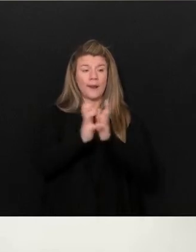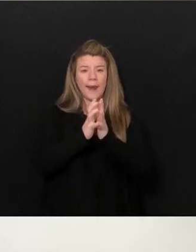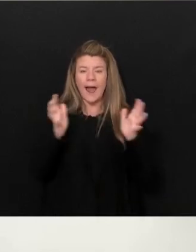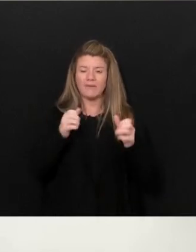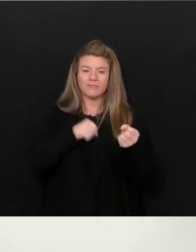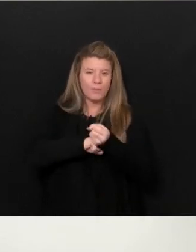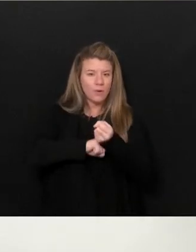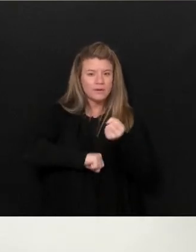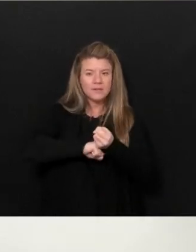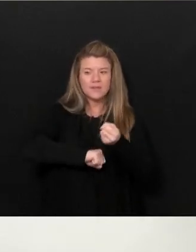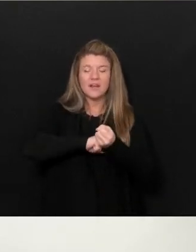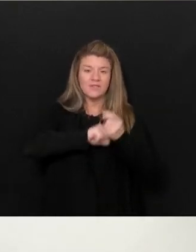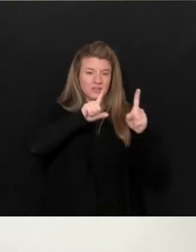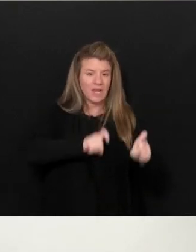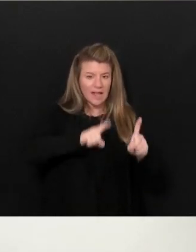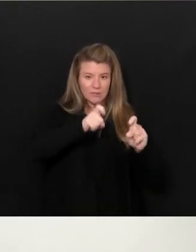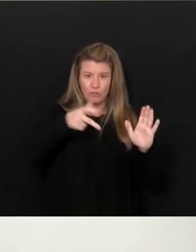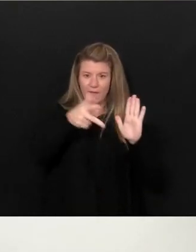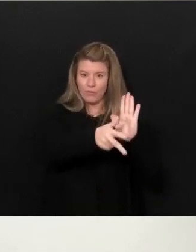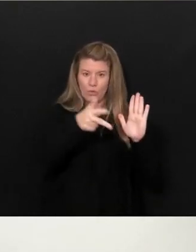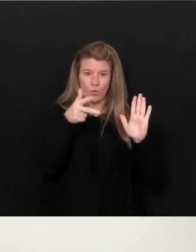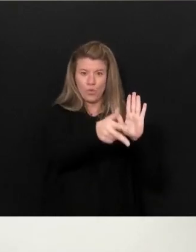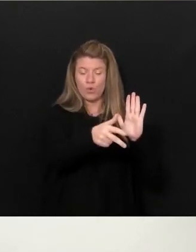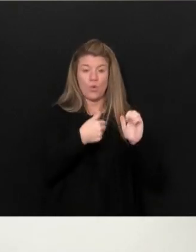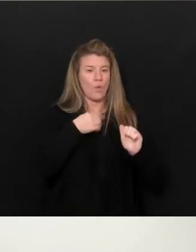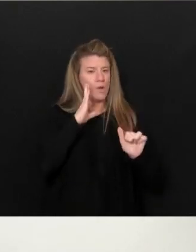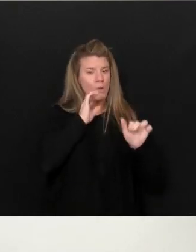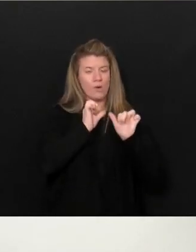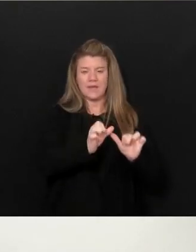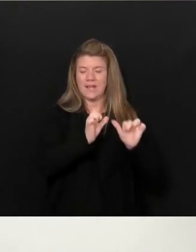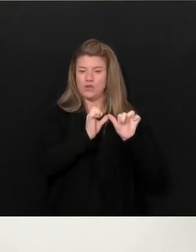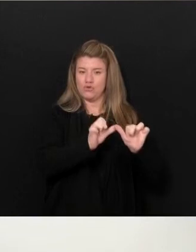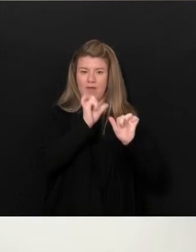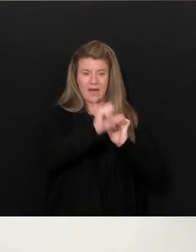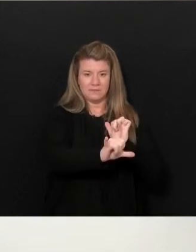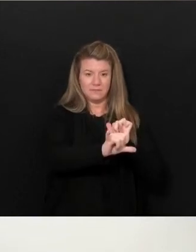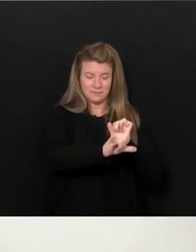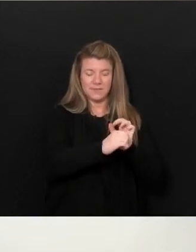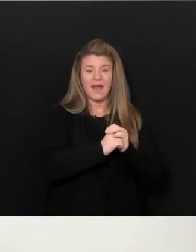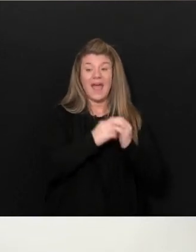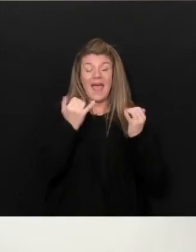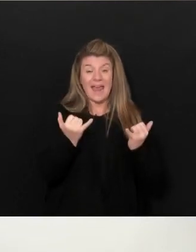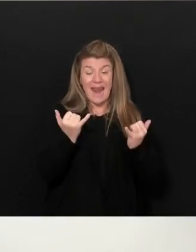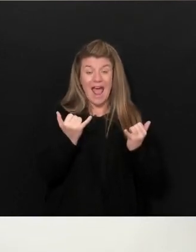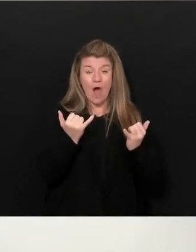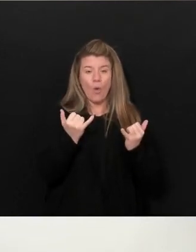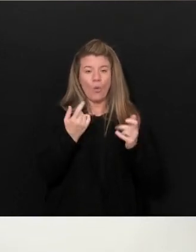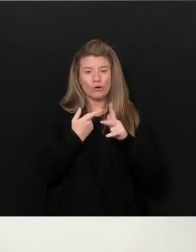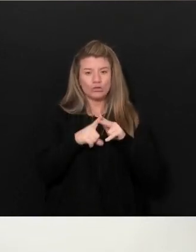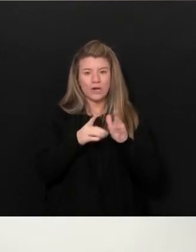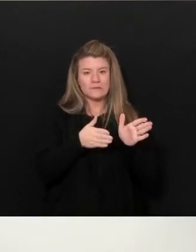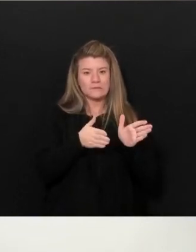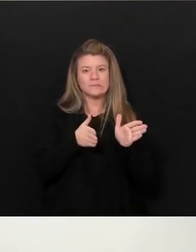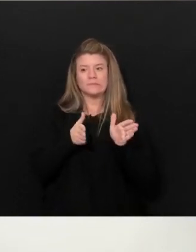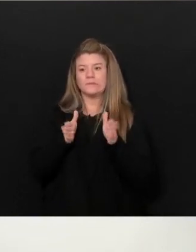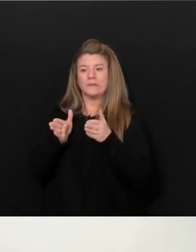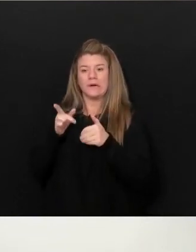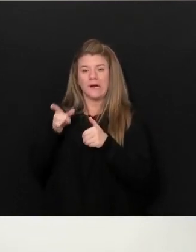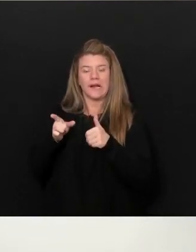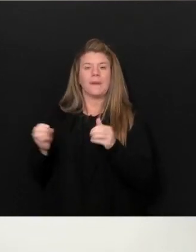support to test lanes, but we'll be continuing, as the governor pointed out, to start to pivot National Guard assets to